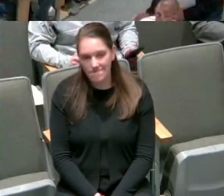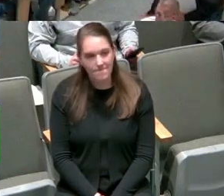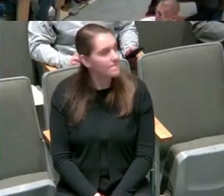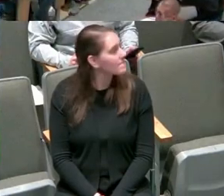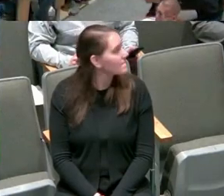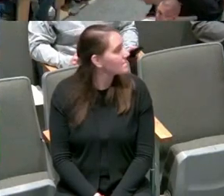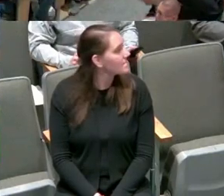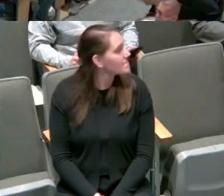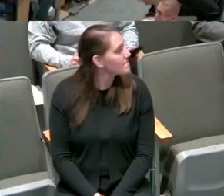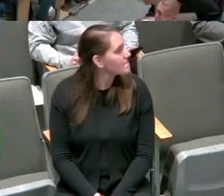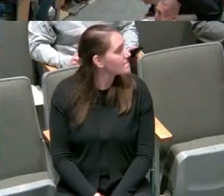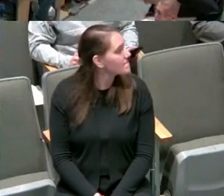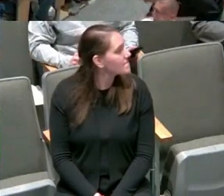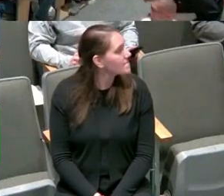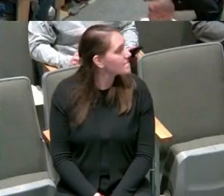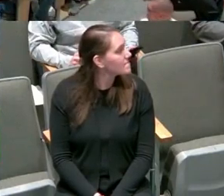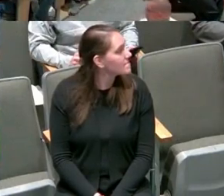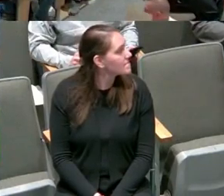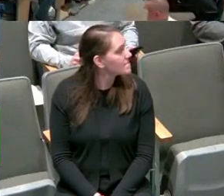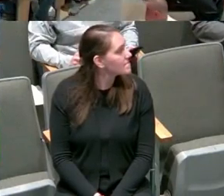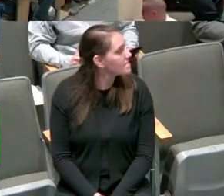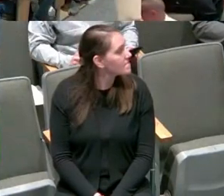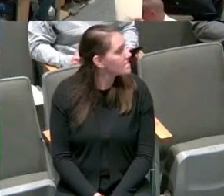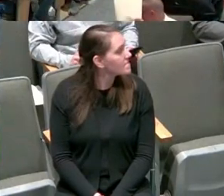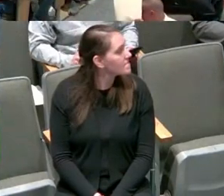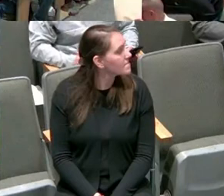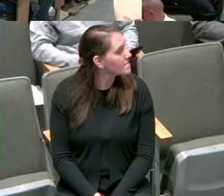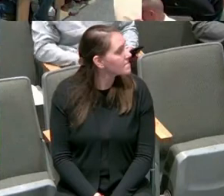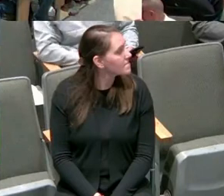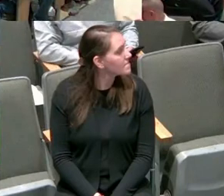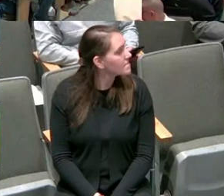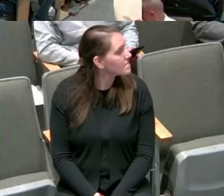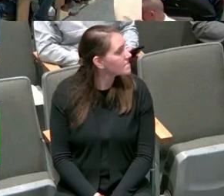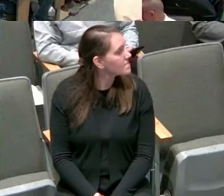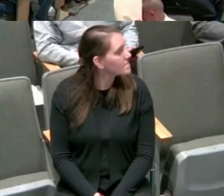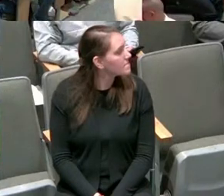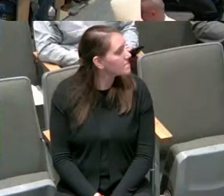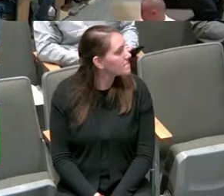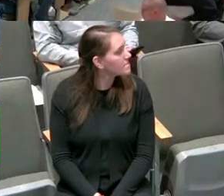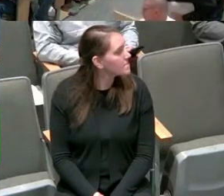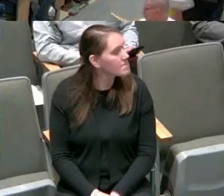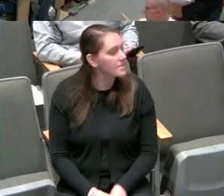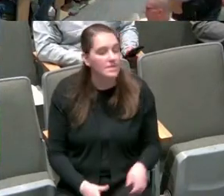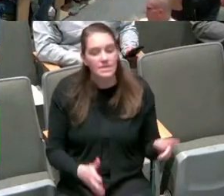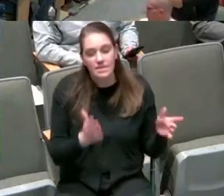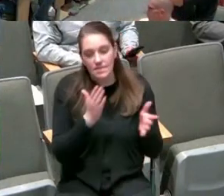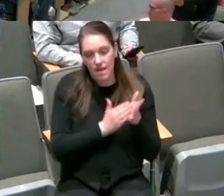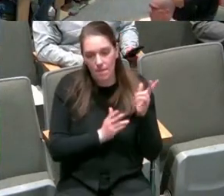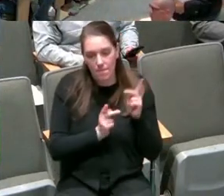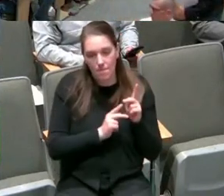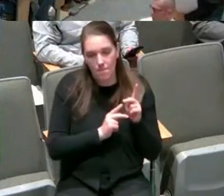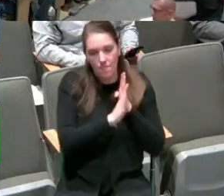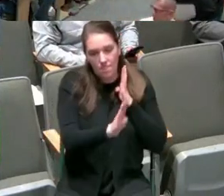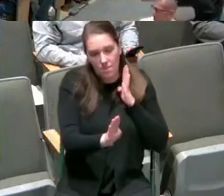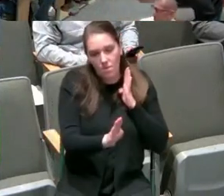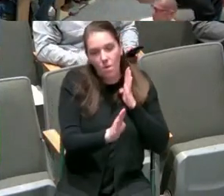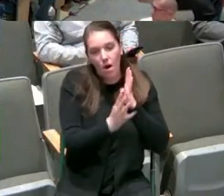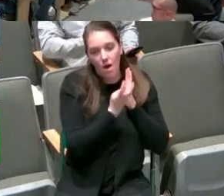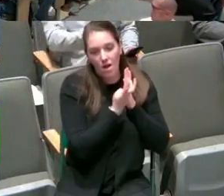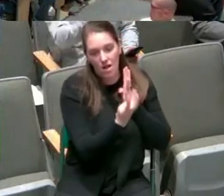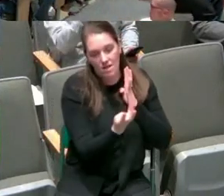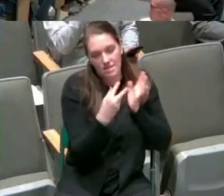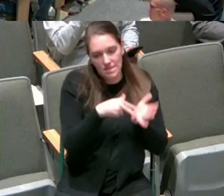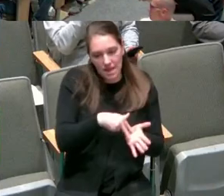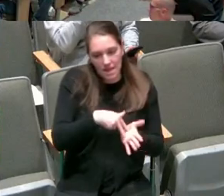not a moderator folks on this side are standing along the wall can we just have people back in their seats to make the count we've counting people twice because they're moving